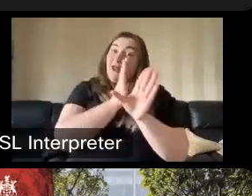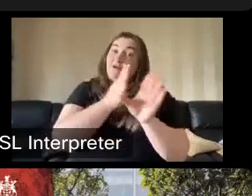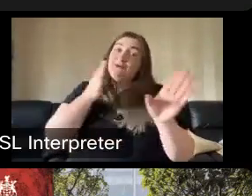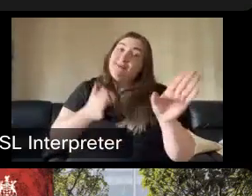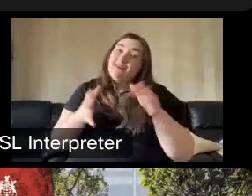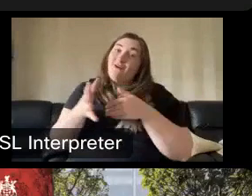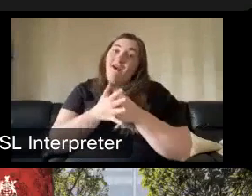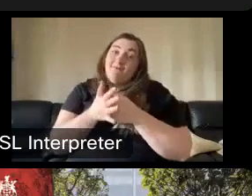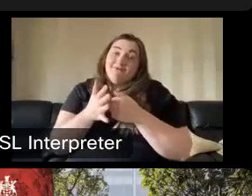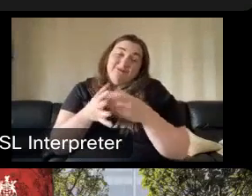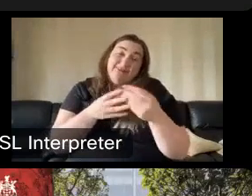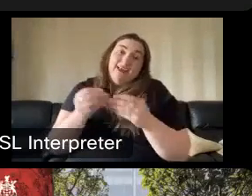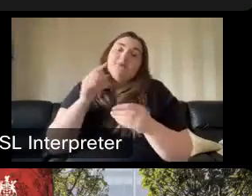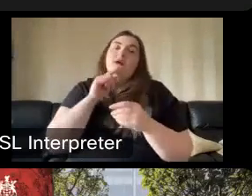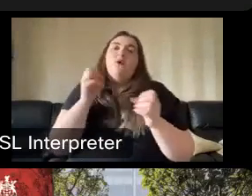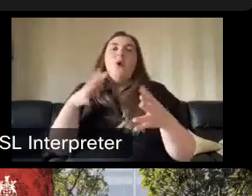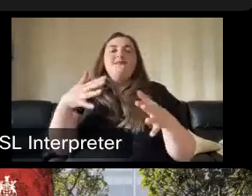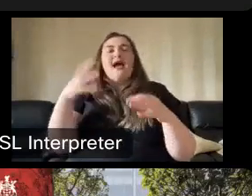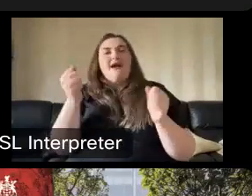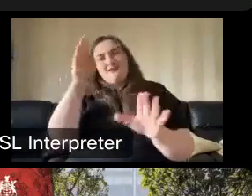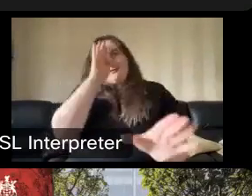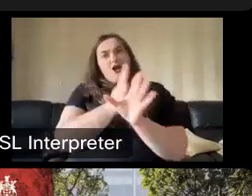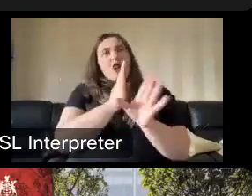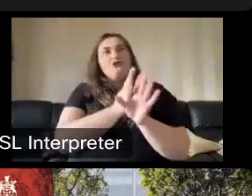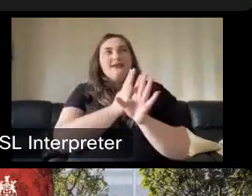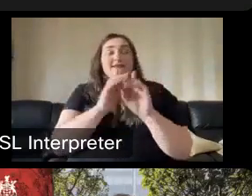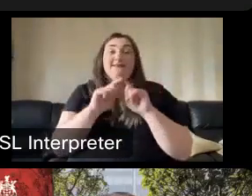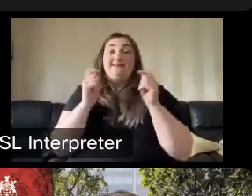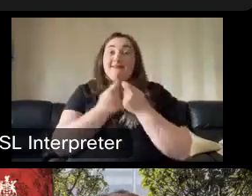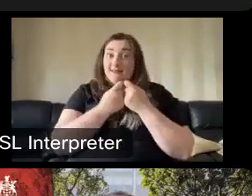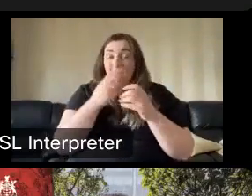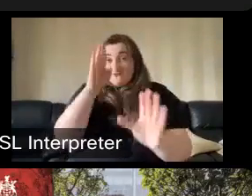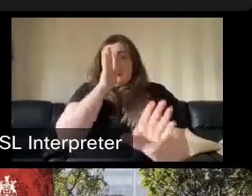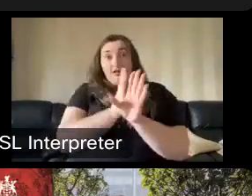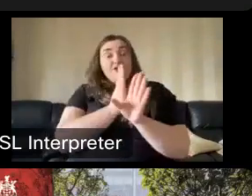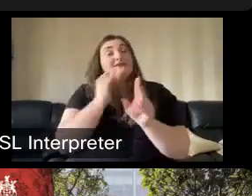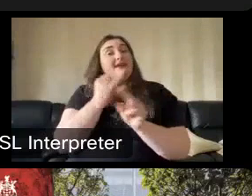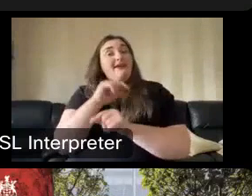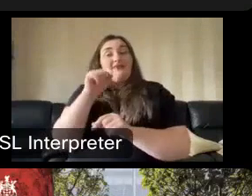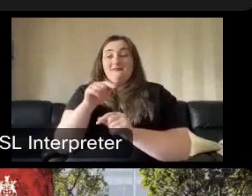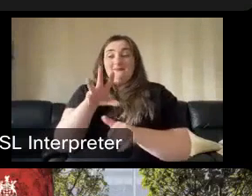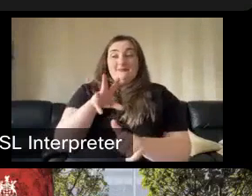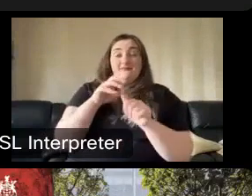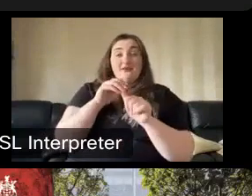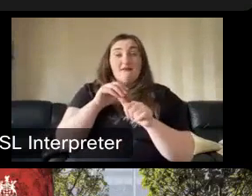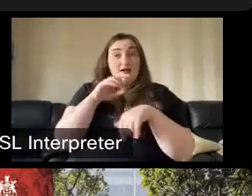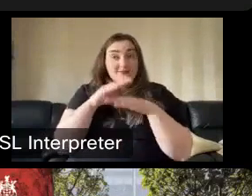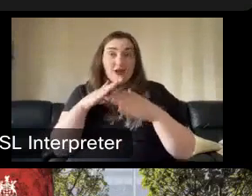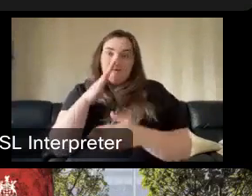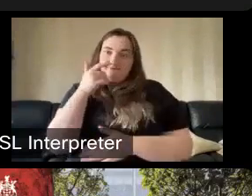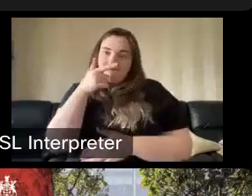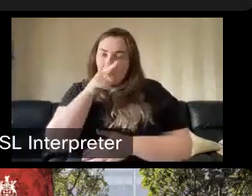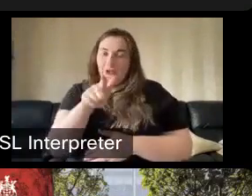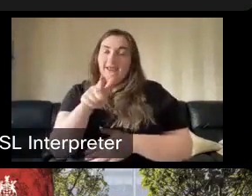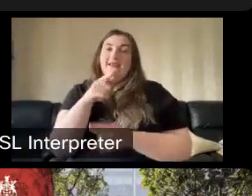although there is a psychological a team of psychologists in this particular hospital luckily, and they